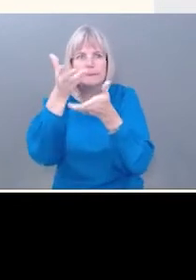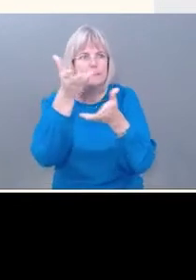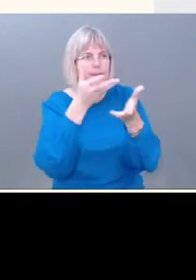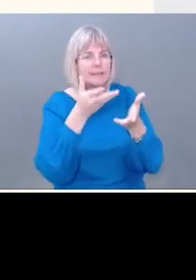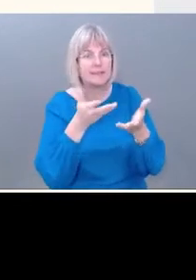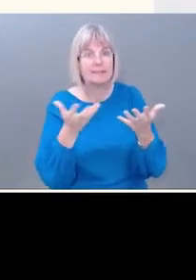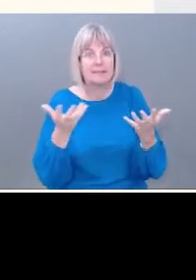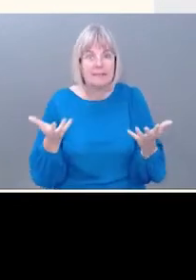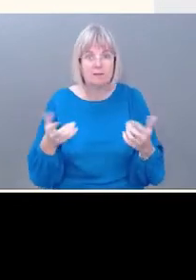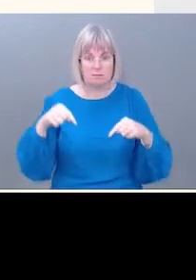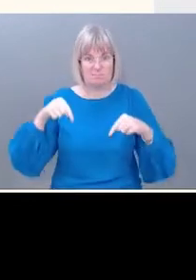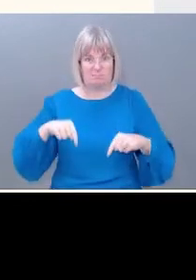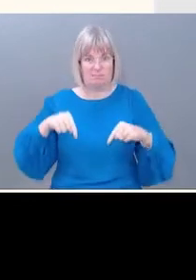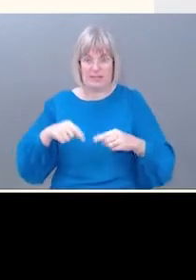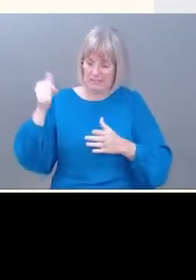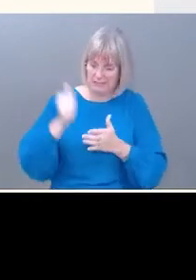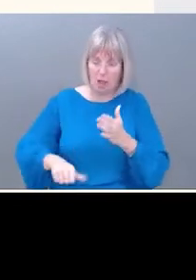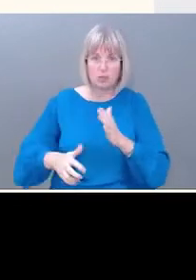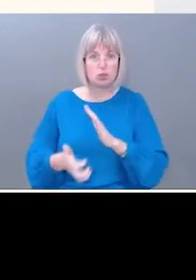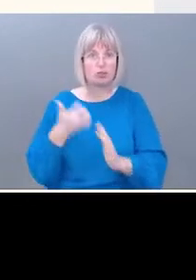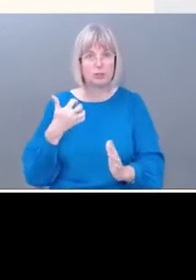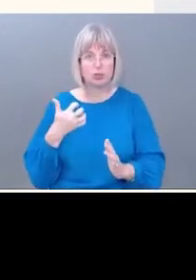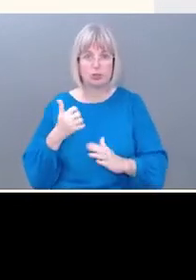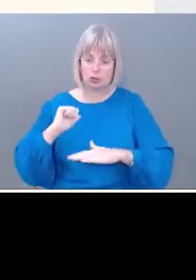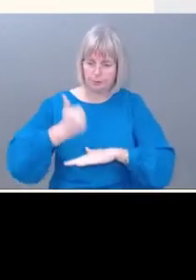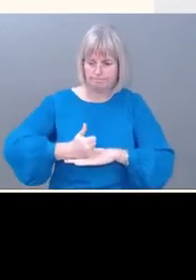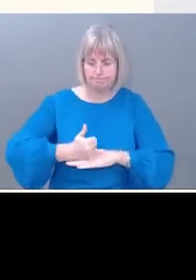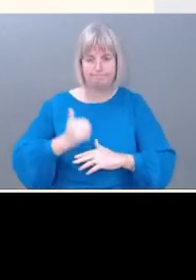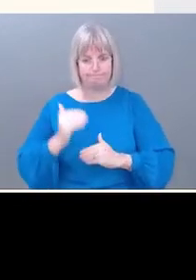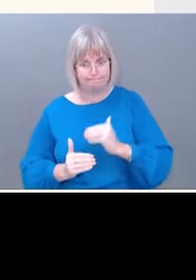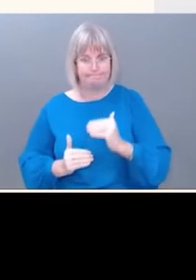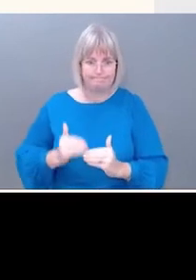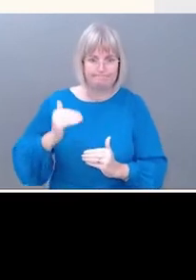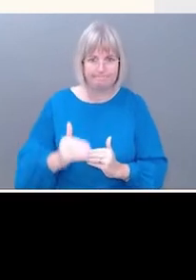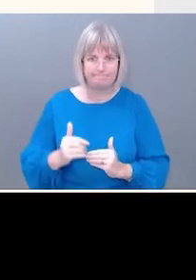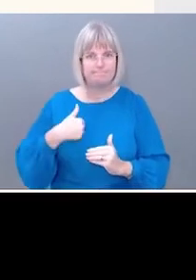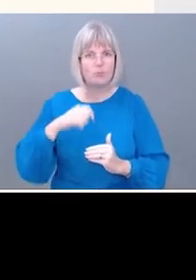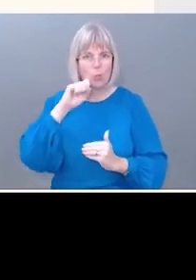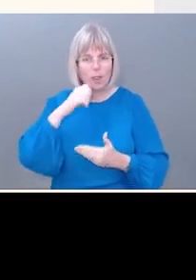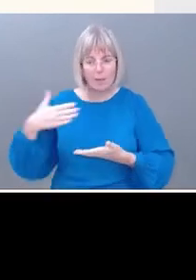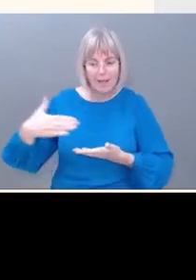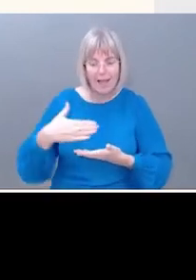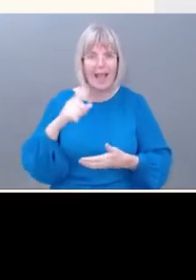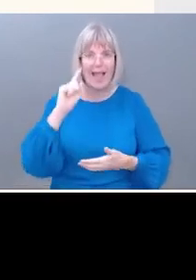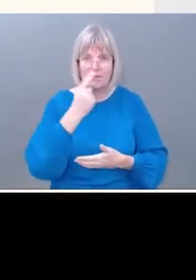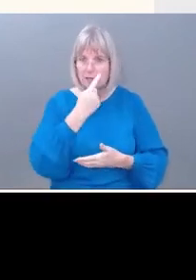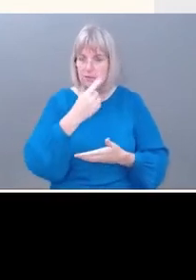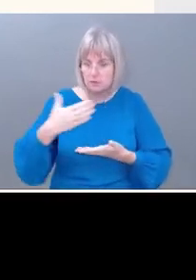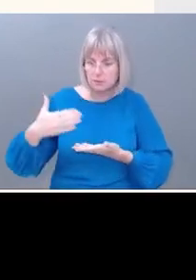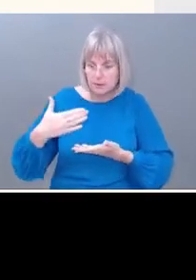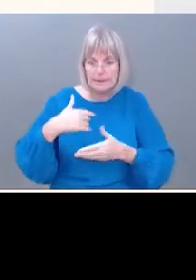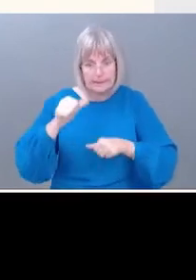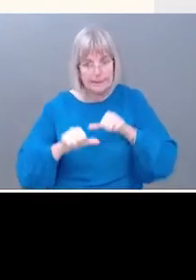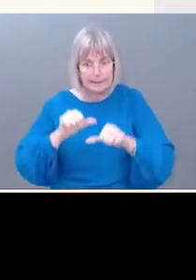building from the ground up. We'll be kind of collecting evidence as we go along. So yeah, it'll just be learning from each step